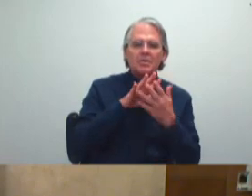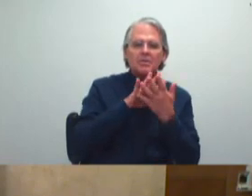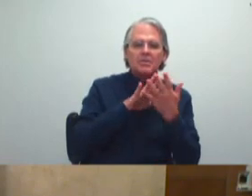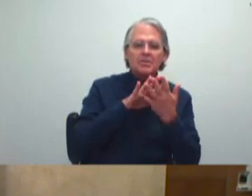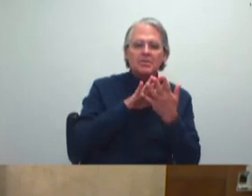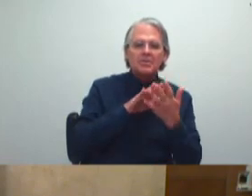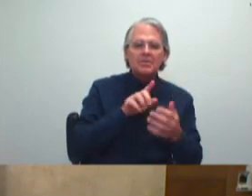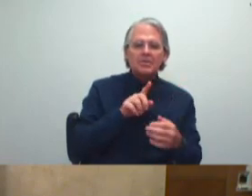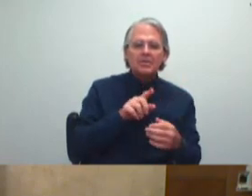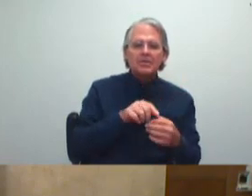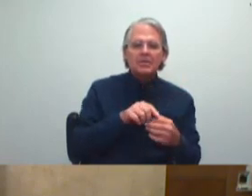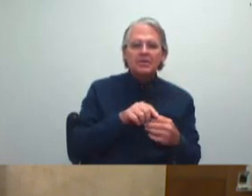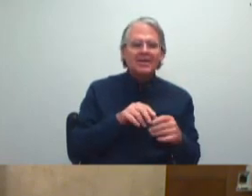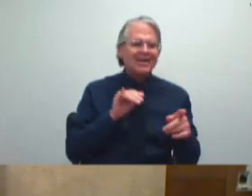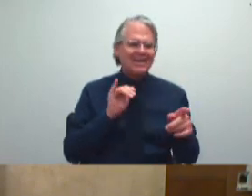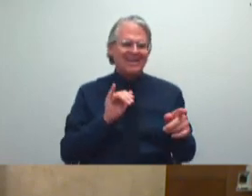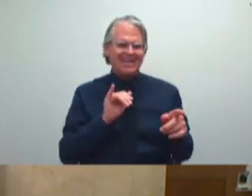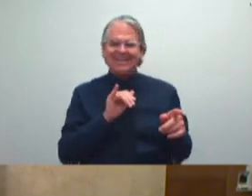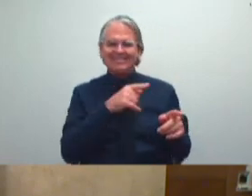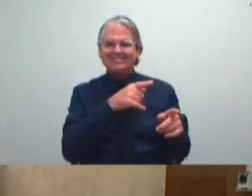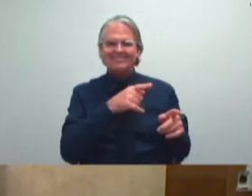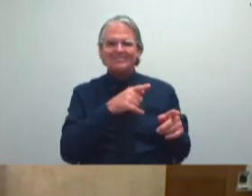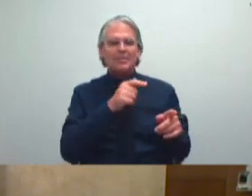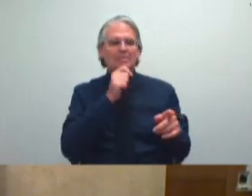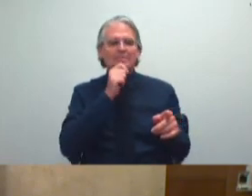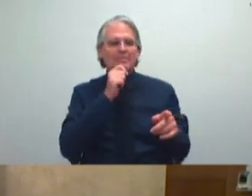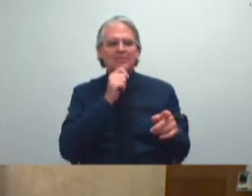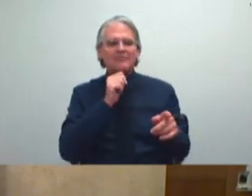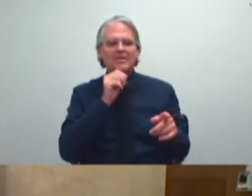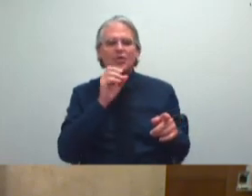Looks like you'll have to unmute, Cynthia, on your end.